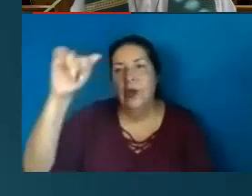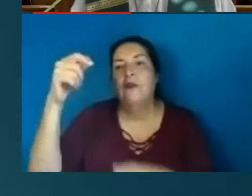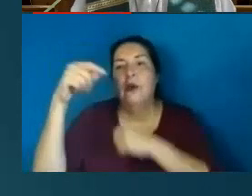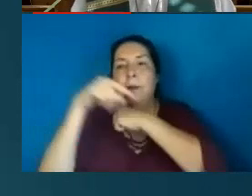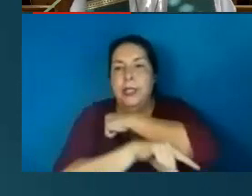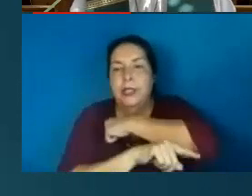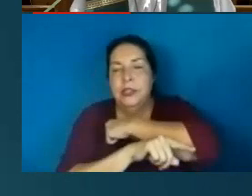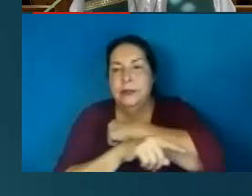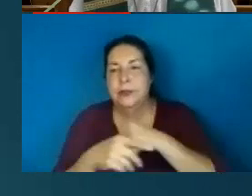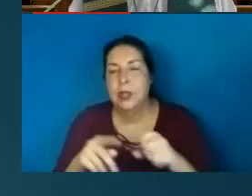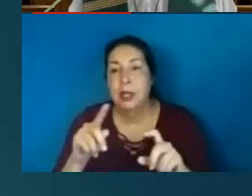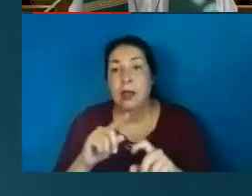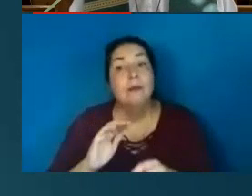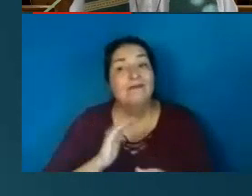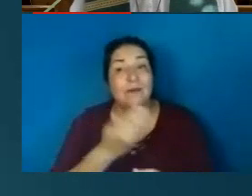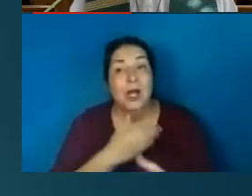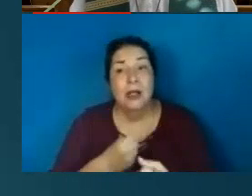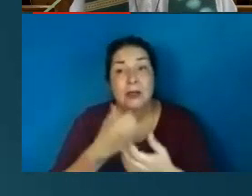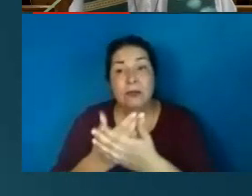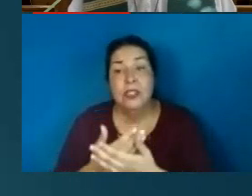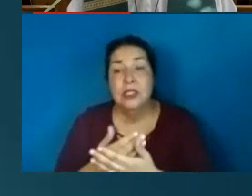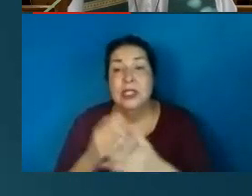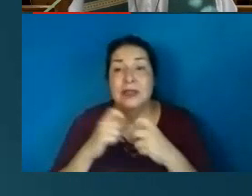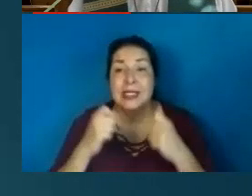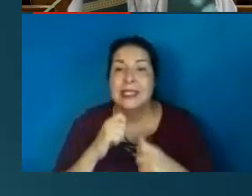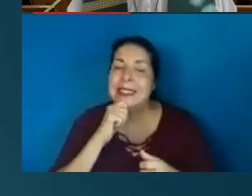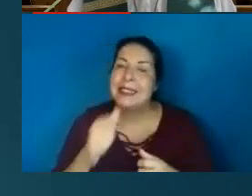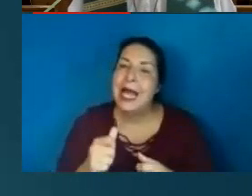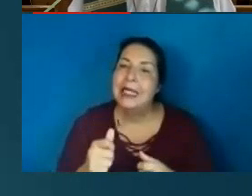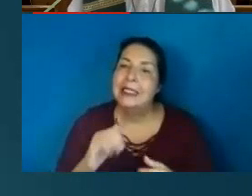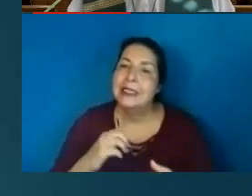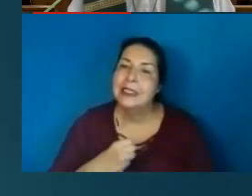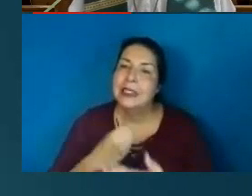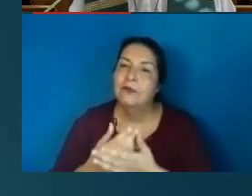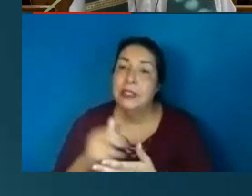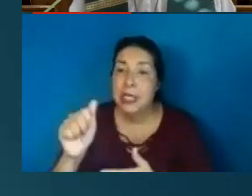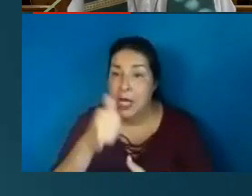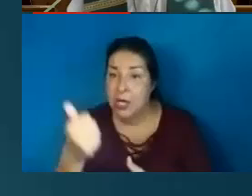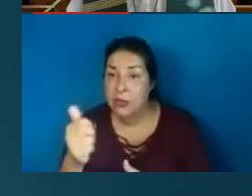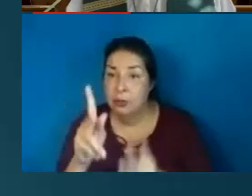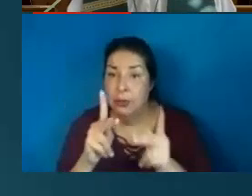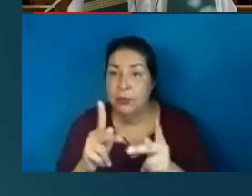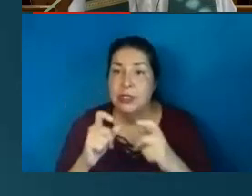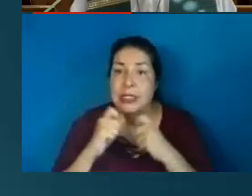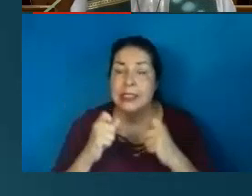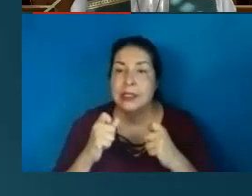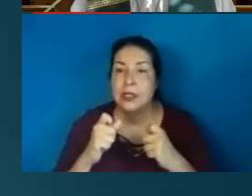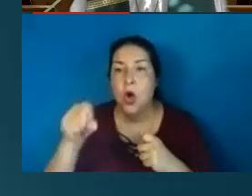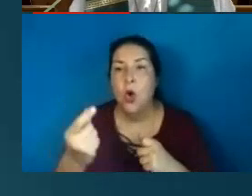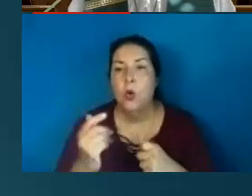punishment." Our confession of sins is not to confess someone else's sins, just our